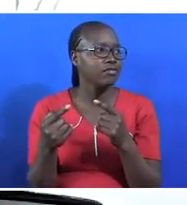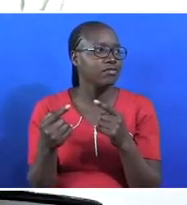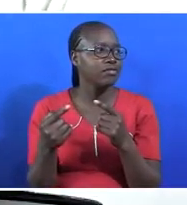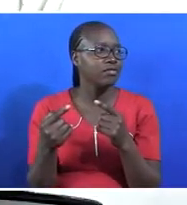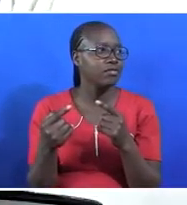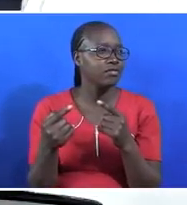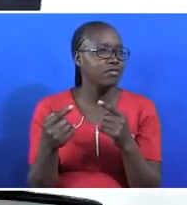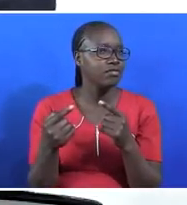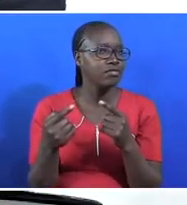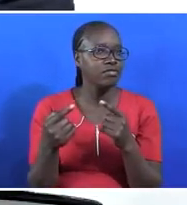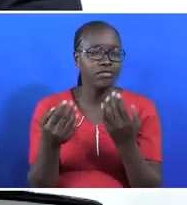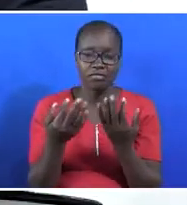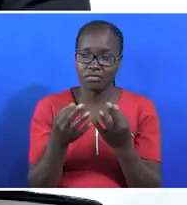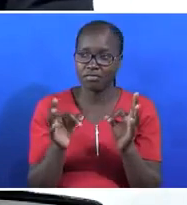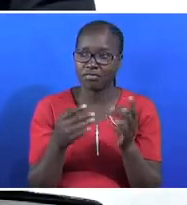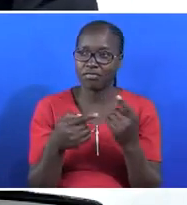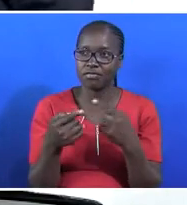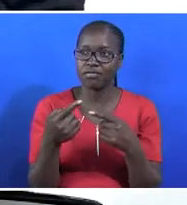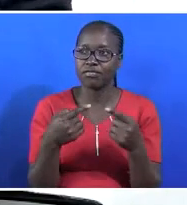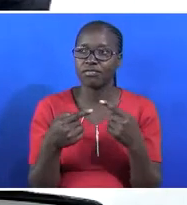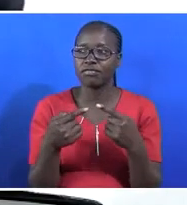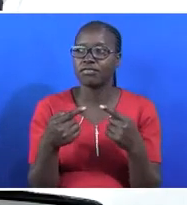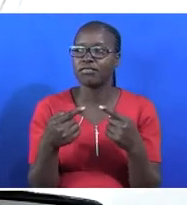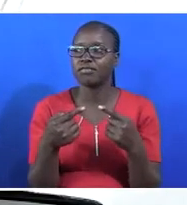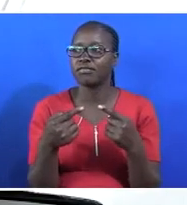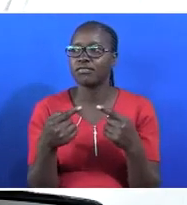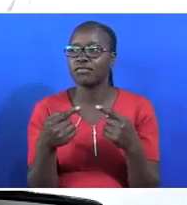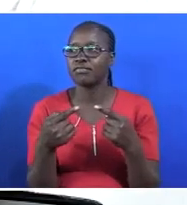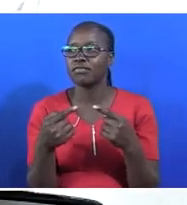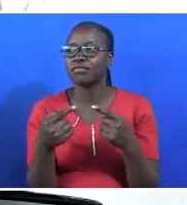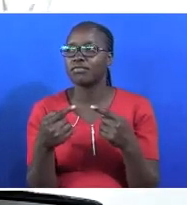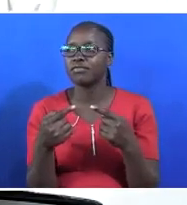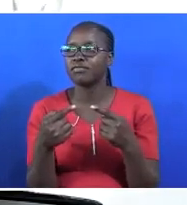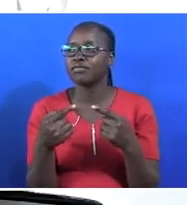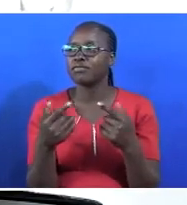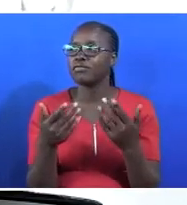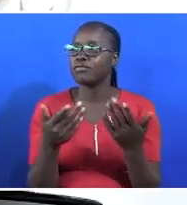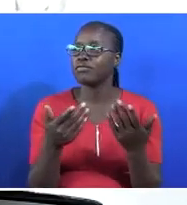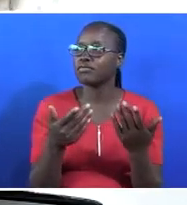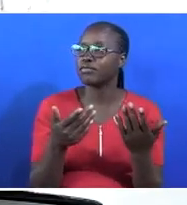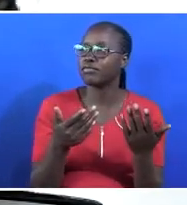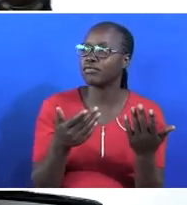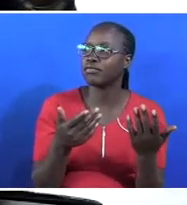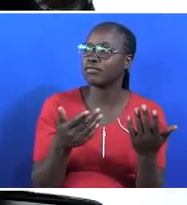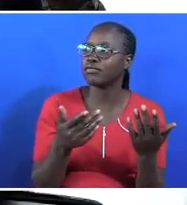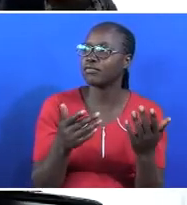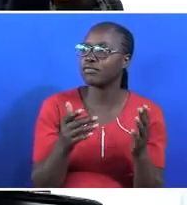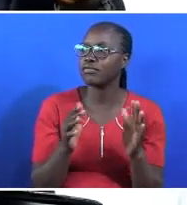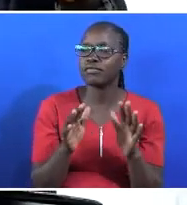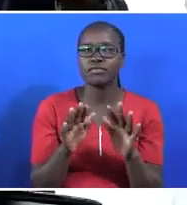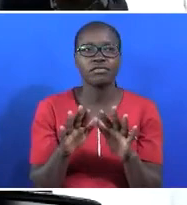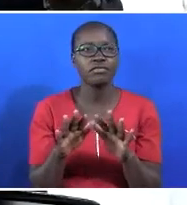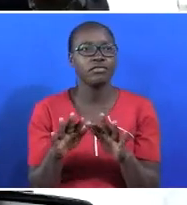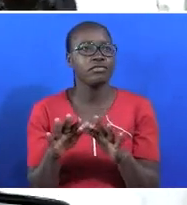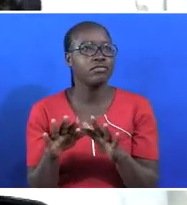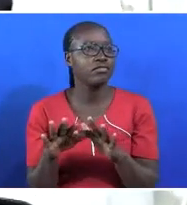come. Oh, how I wish you would have come. How I wish you had would have